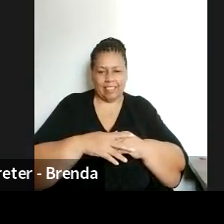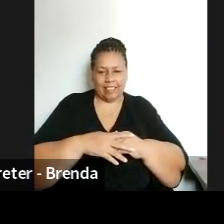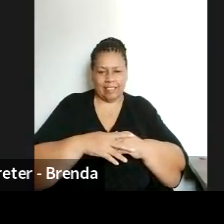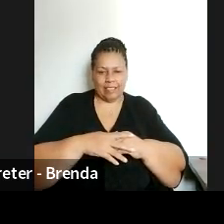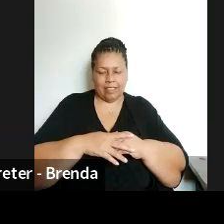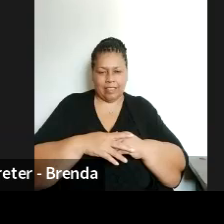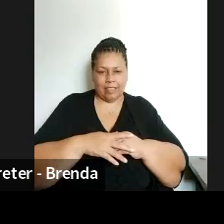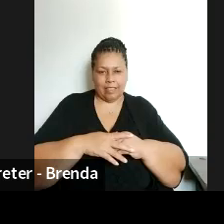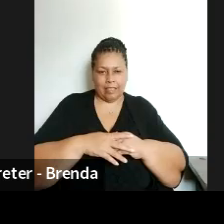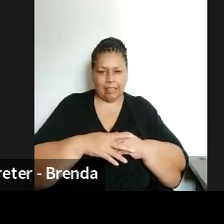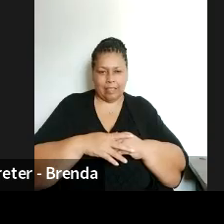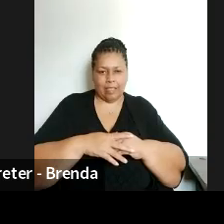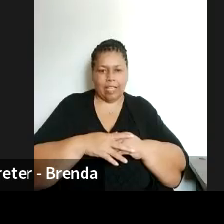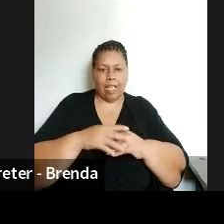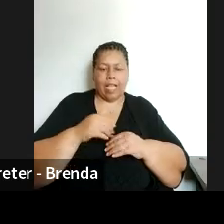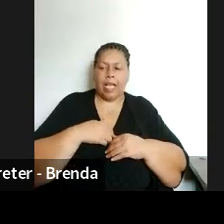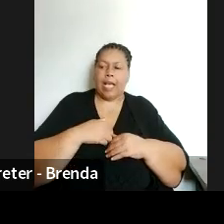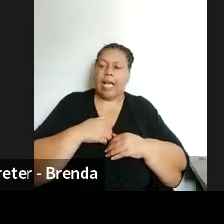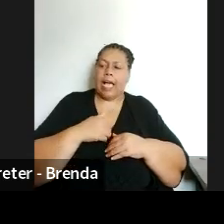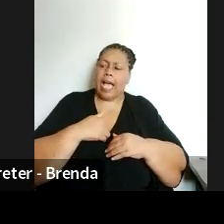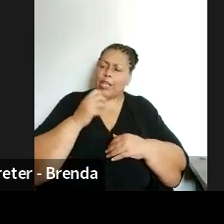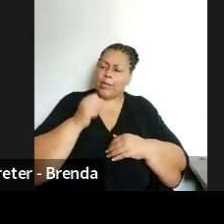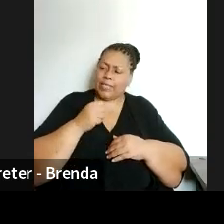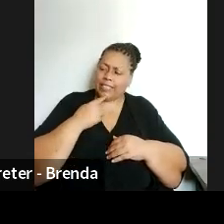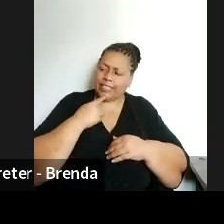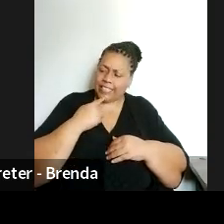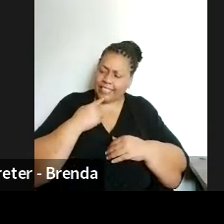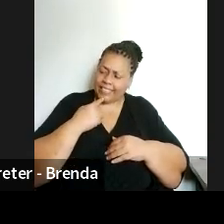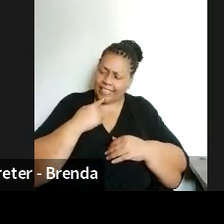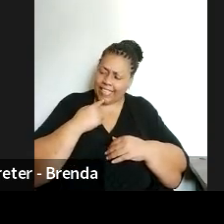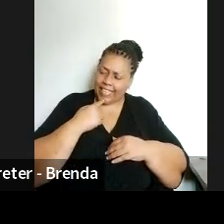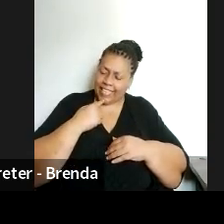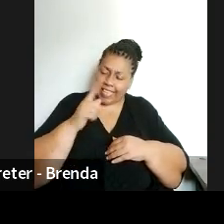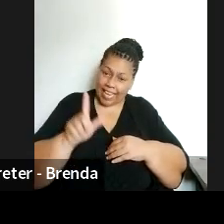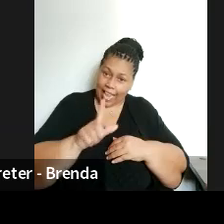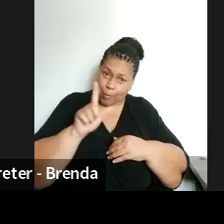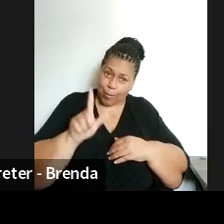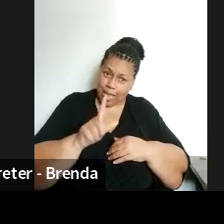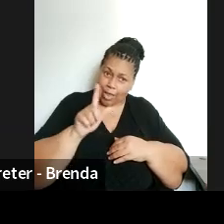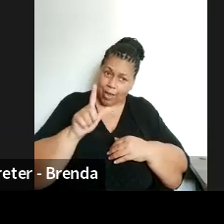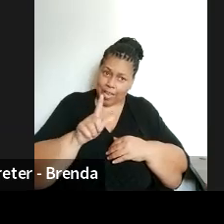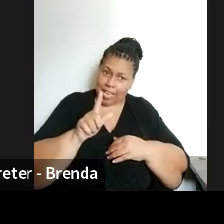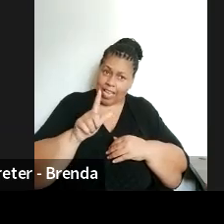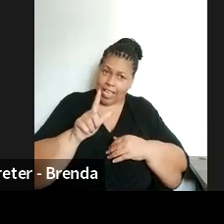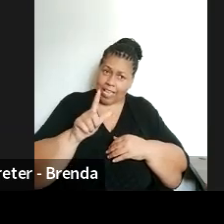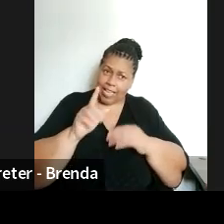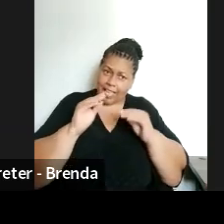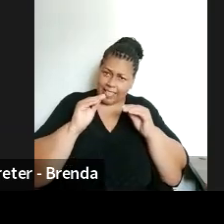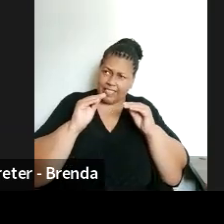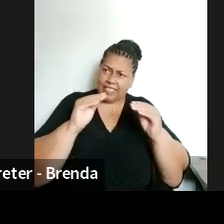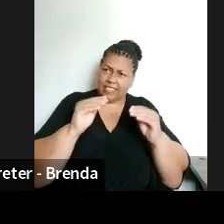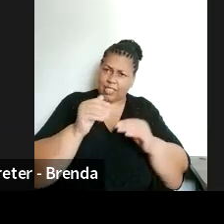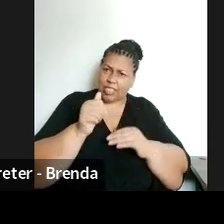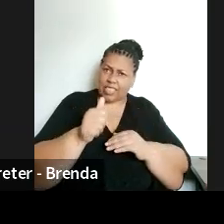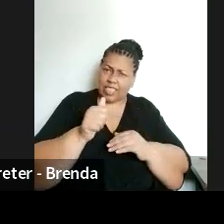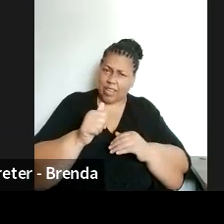Wow, I was going to say either the library and teach yourself and build your own self